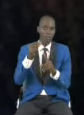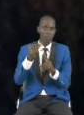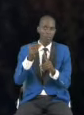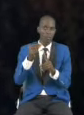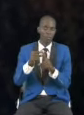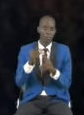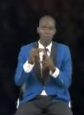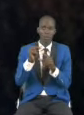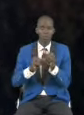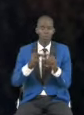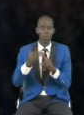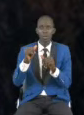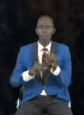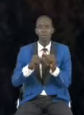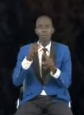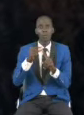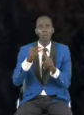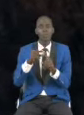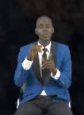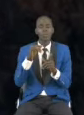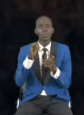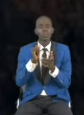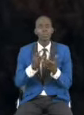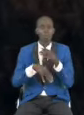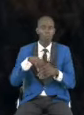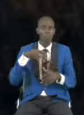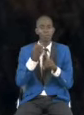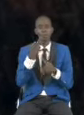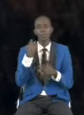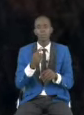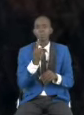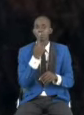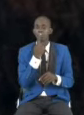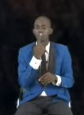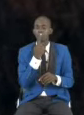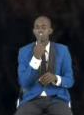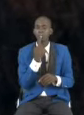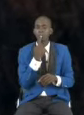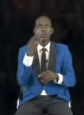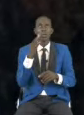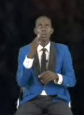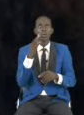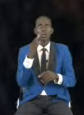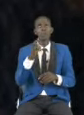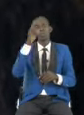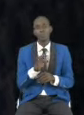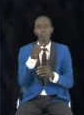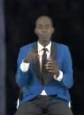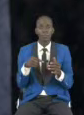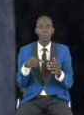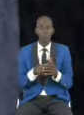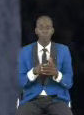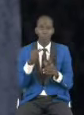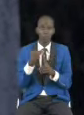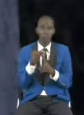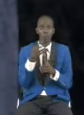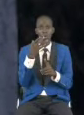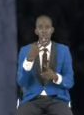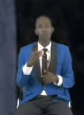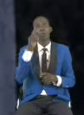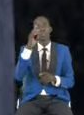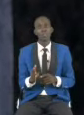every word that proceedeth out of the mouth of God. This message of God from